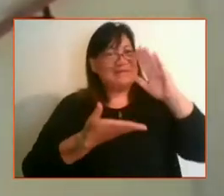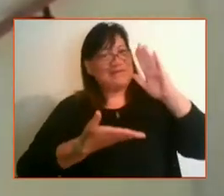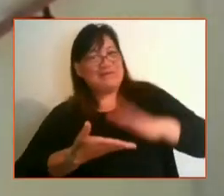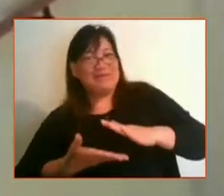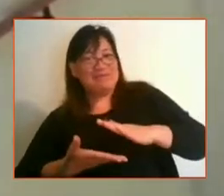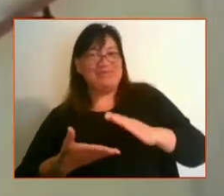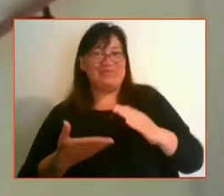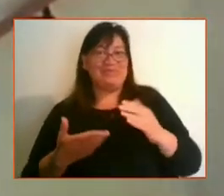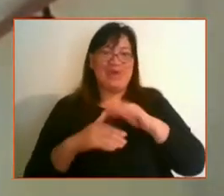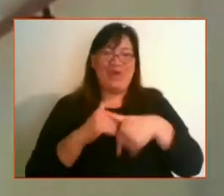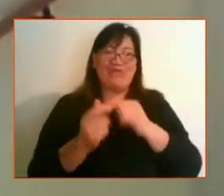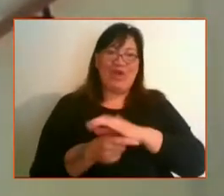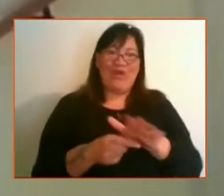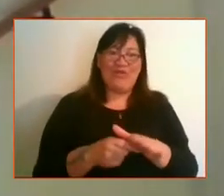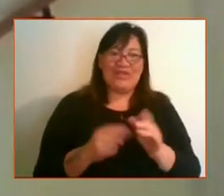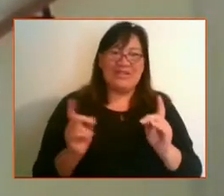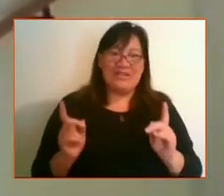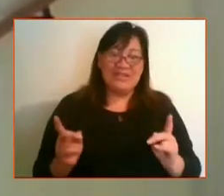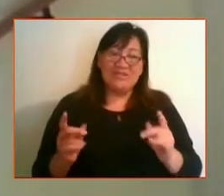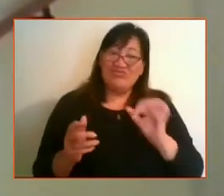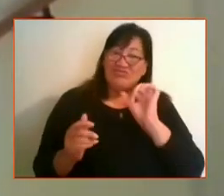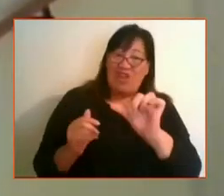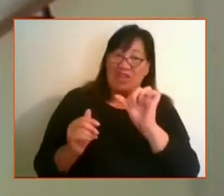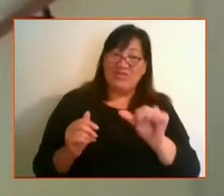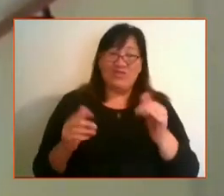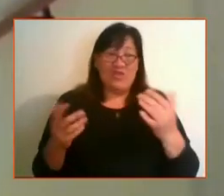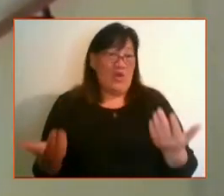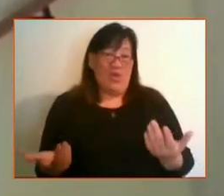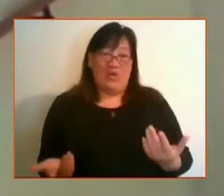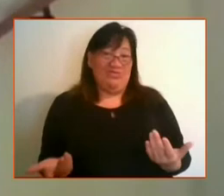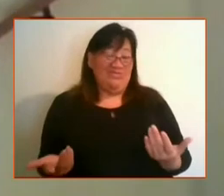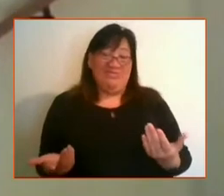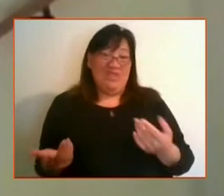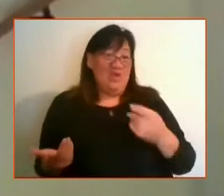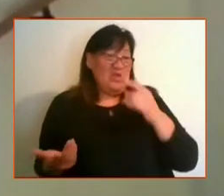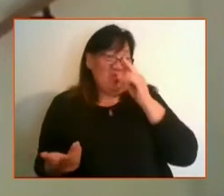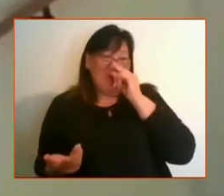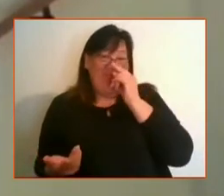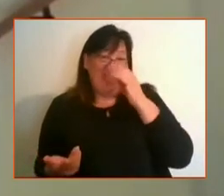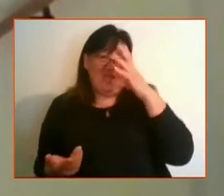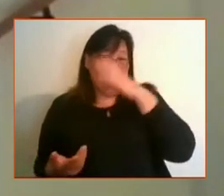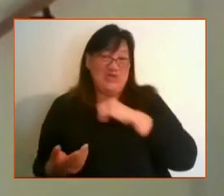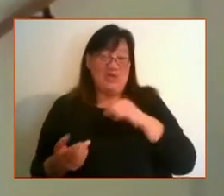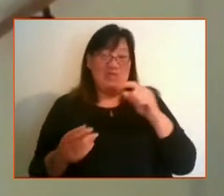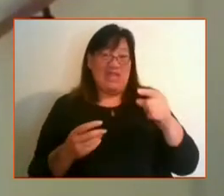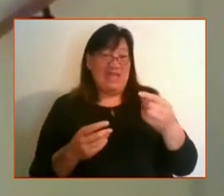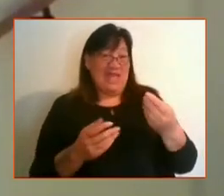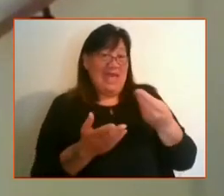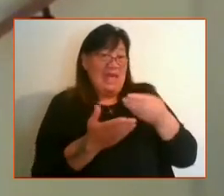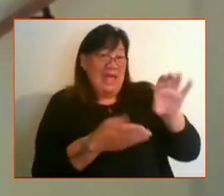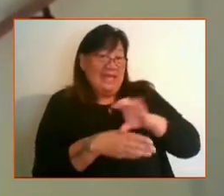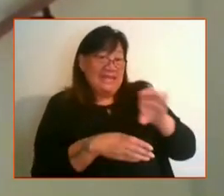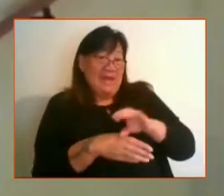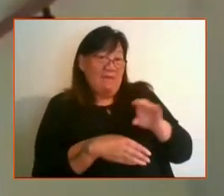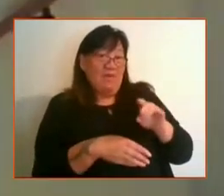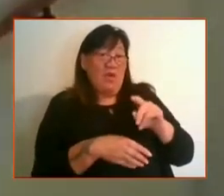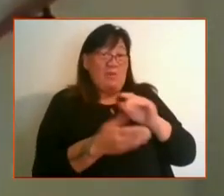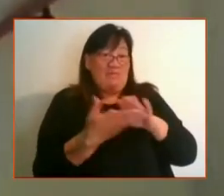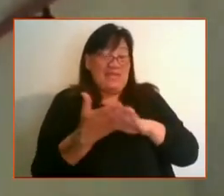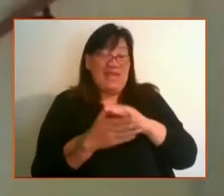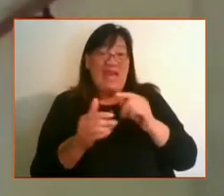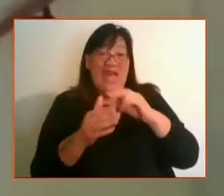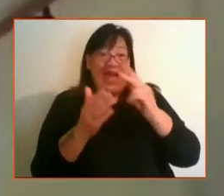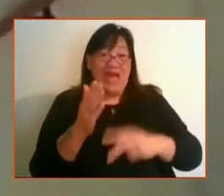gambling streams is reduced. So therefore, we can only assume that the income that comes in to the arts will be reduced as well. But